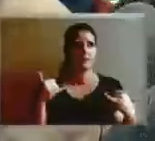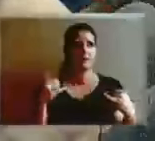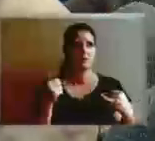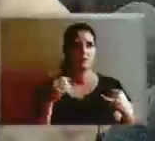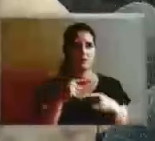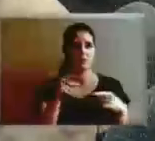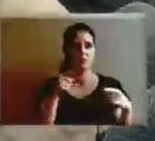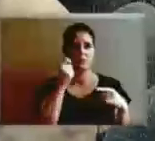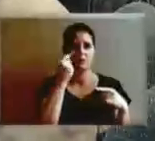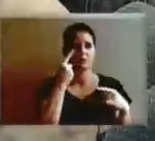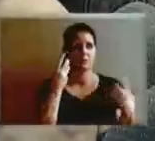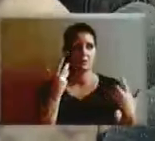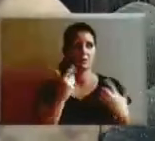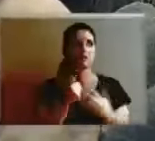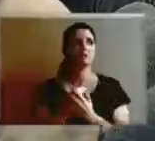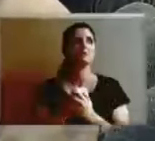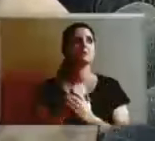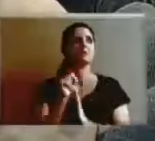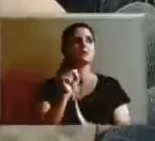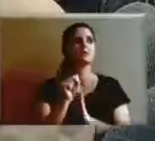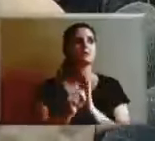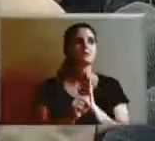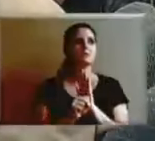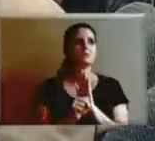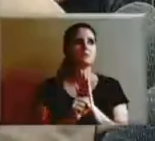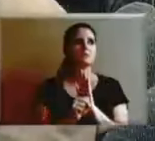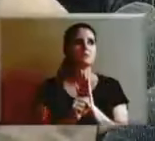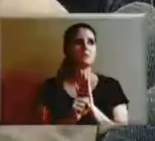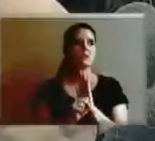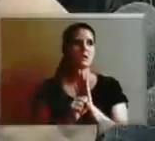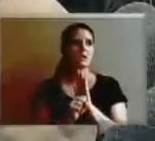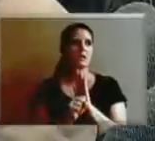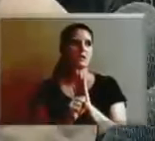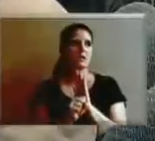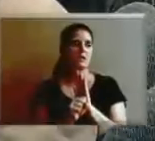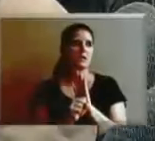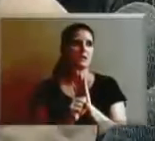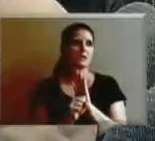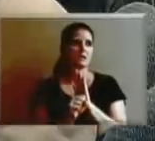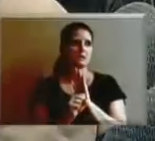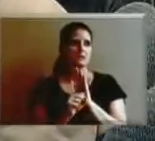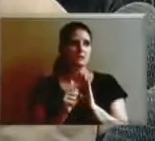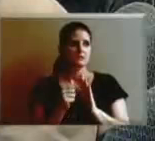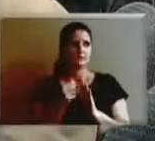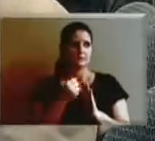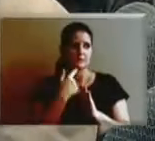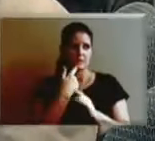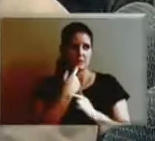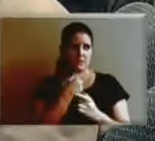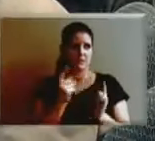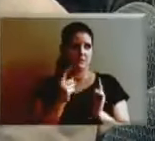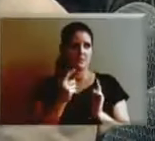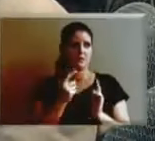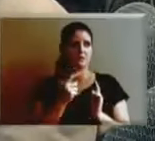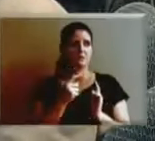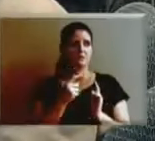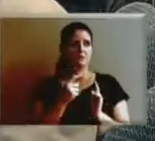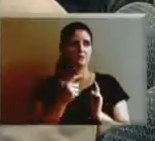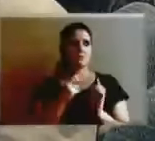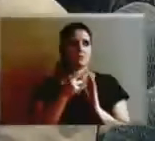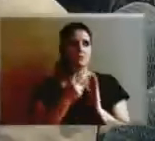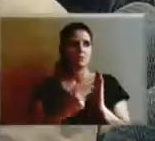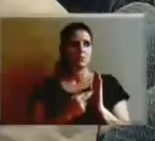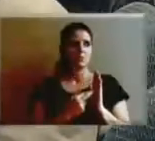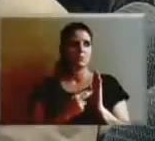at. The state statute actually dictates the timelines that is required for approval within